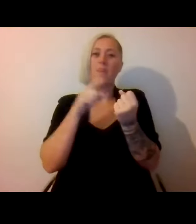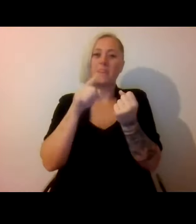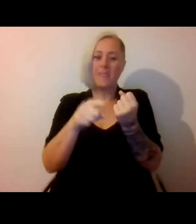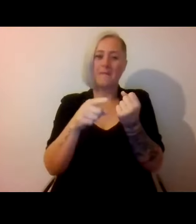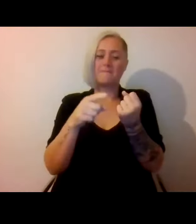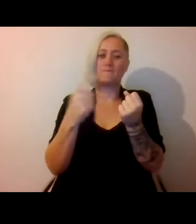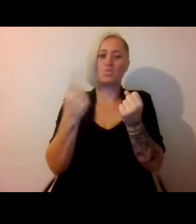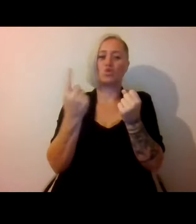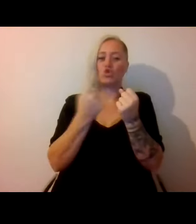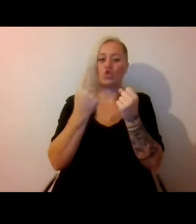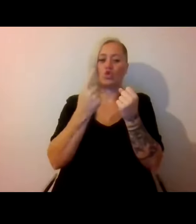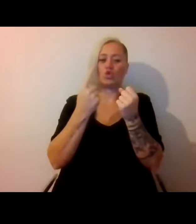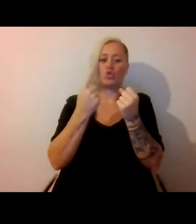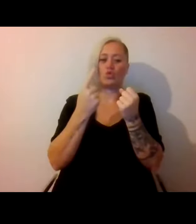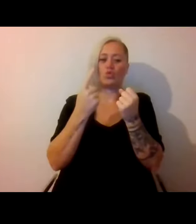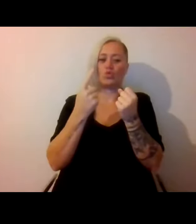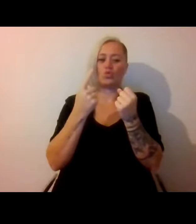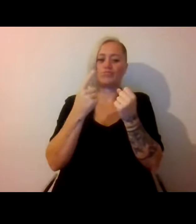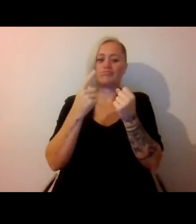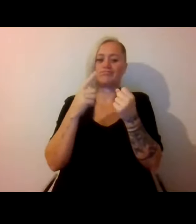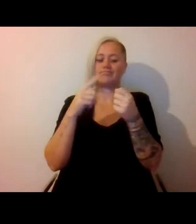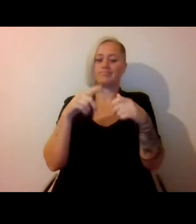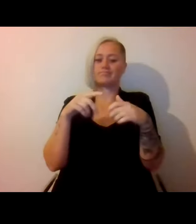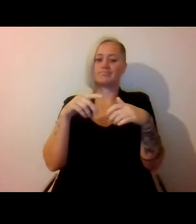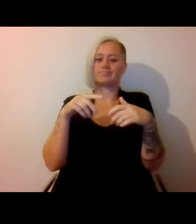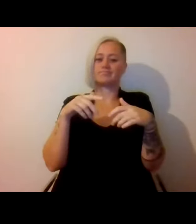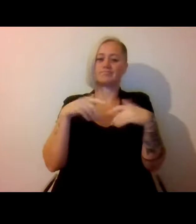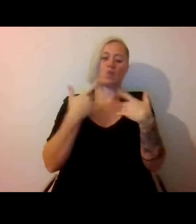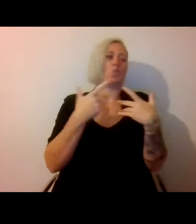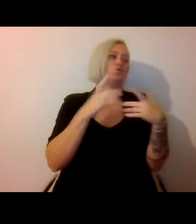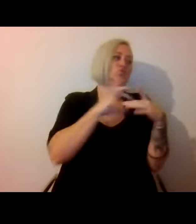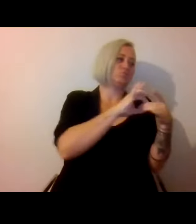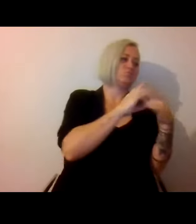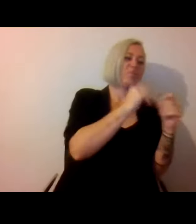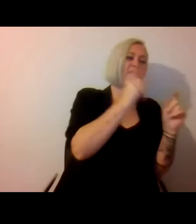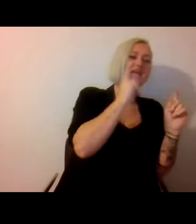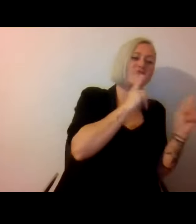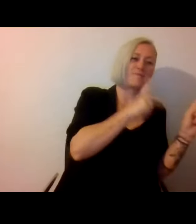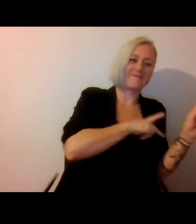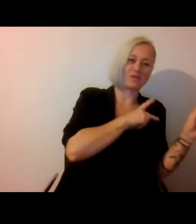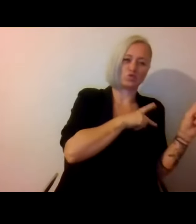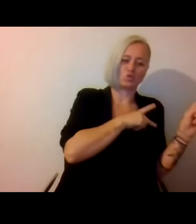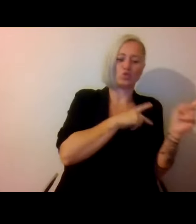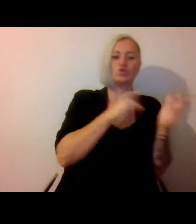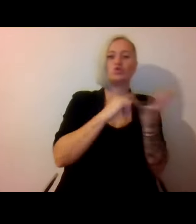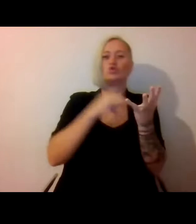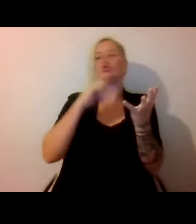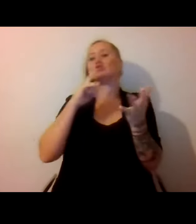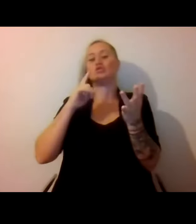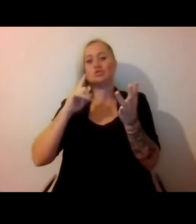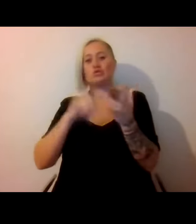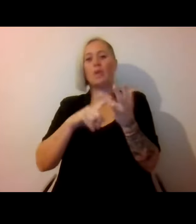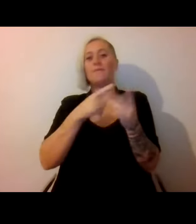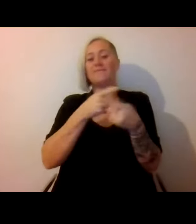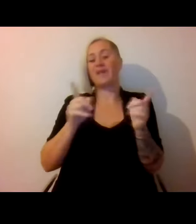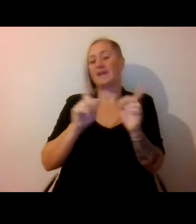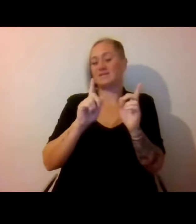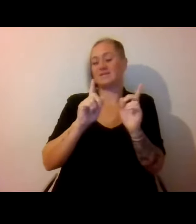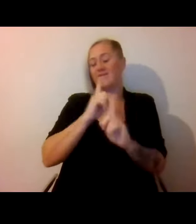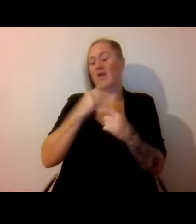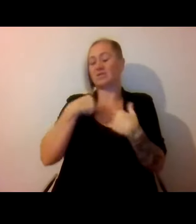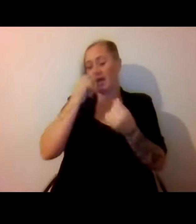with hearing professionals. So these are typical issues that can arise when it comes to accessibility for deaf